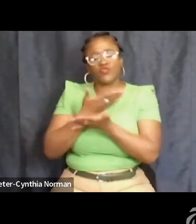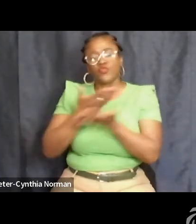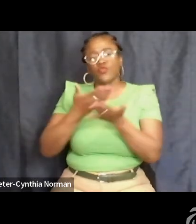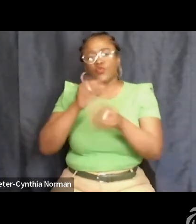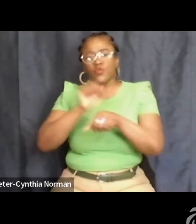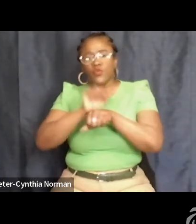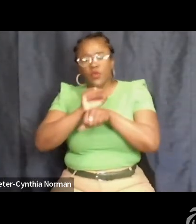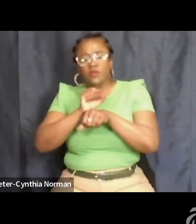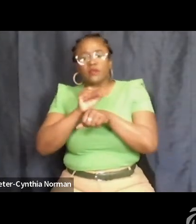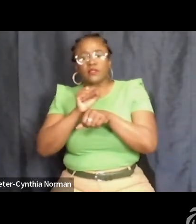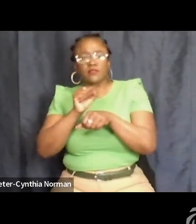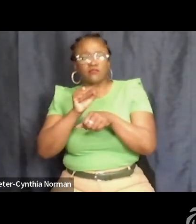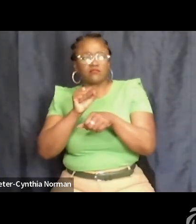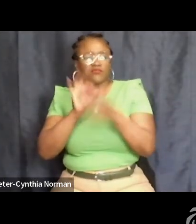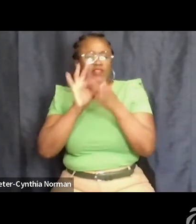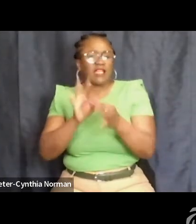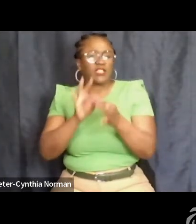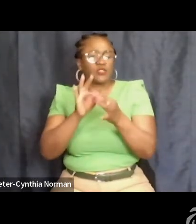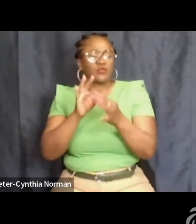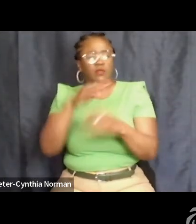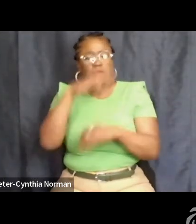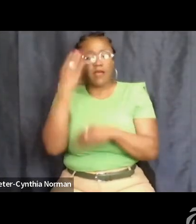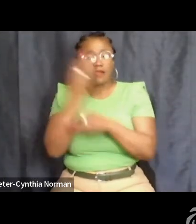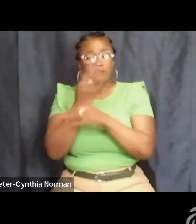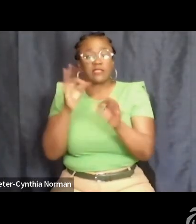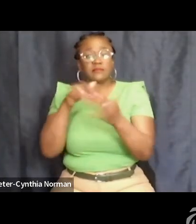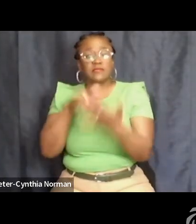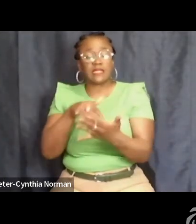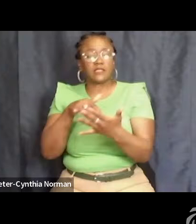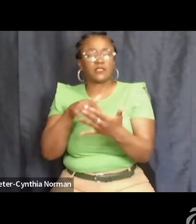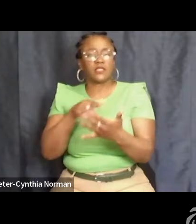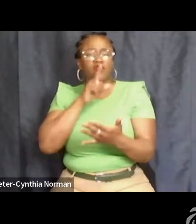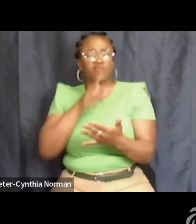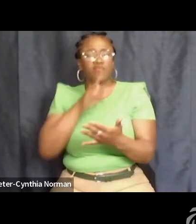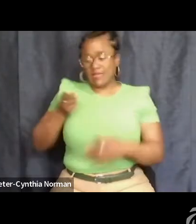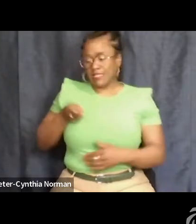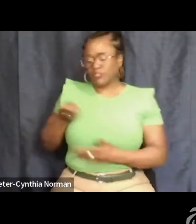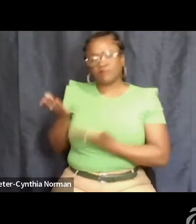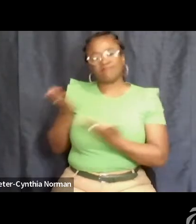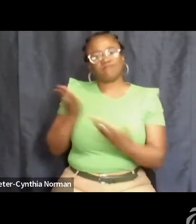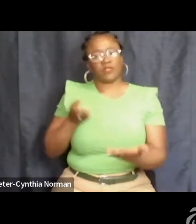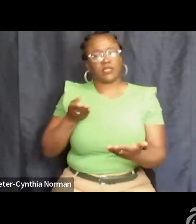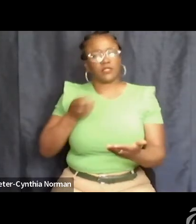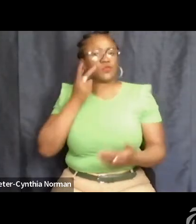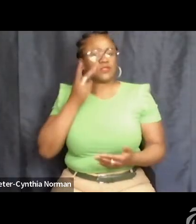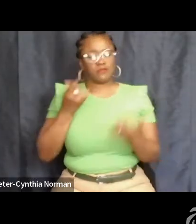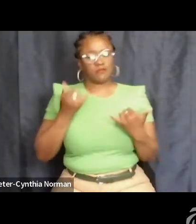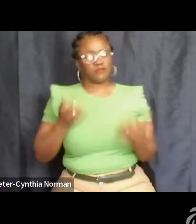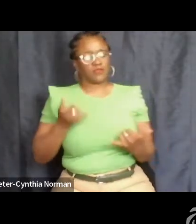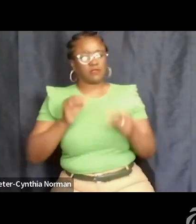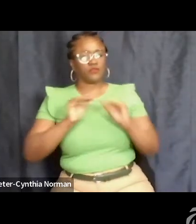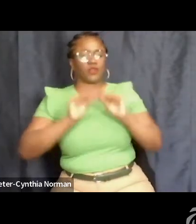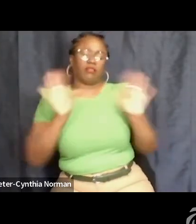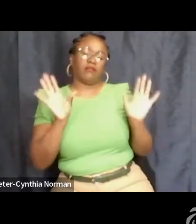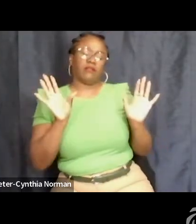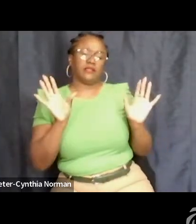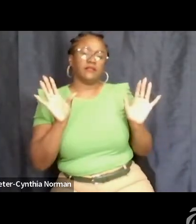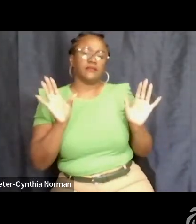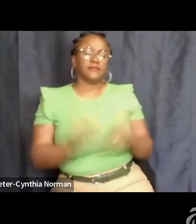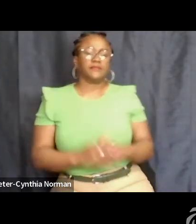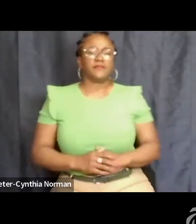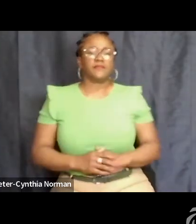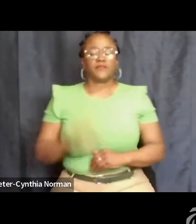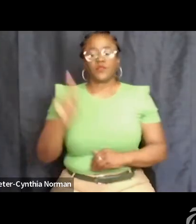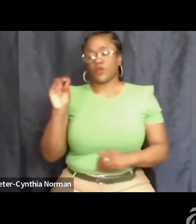Studies. In many ways, to bring us the history that we need to see the present more clearly.